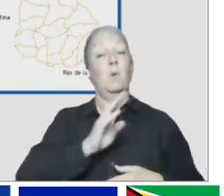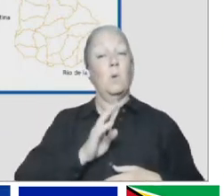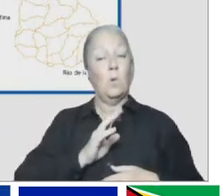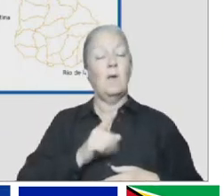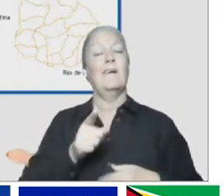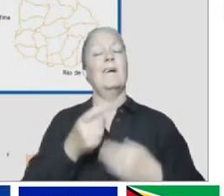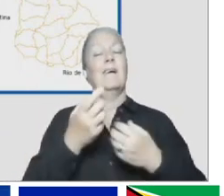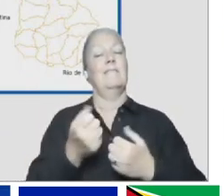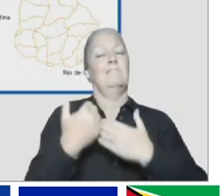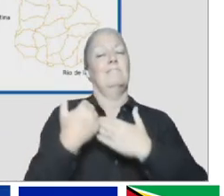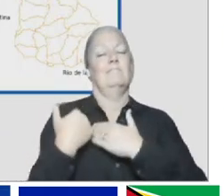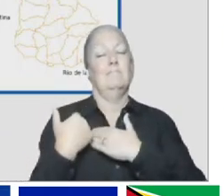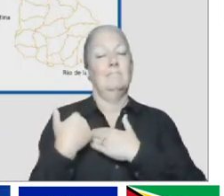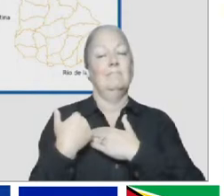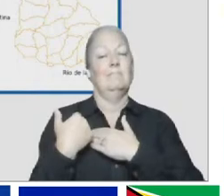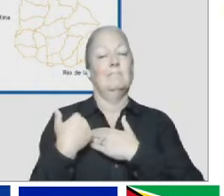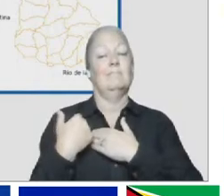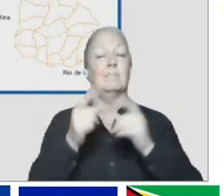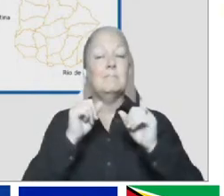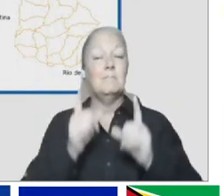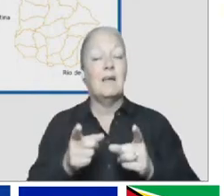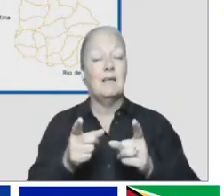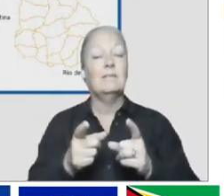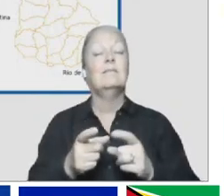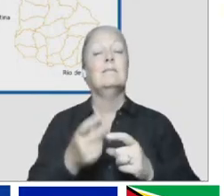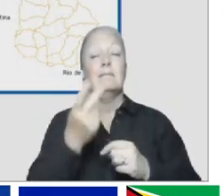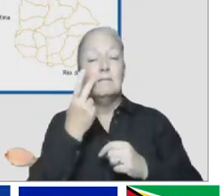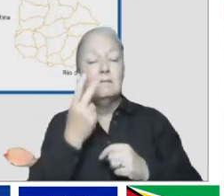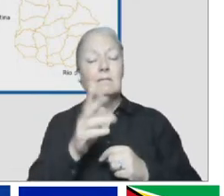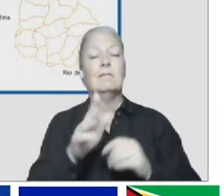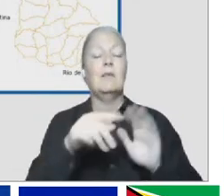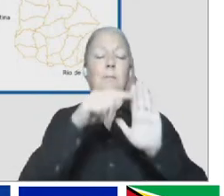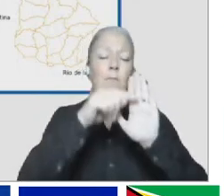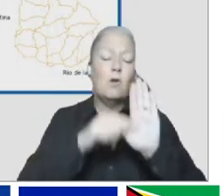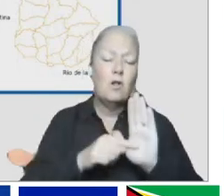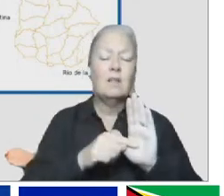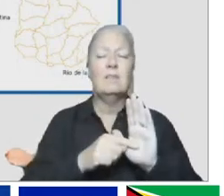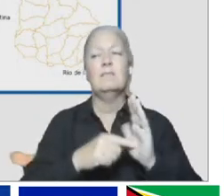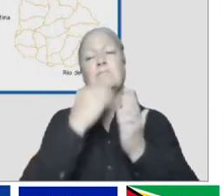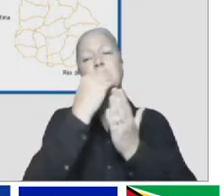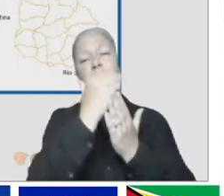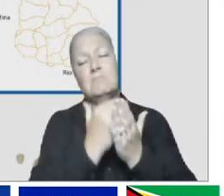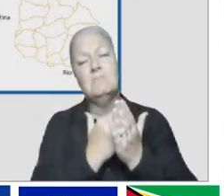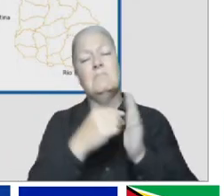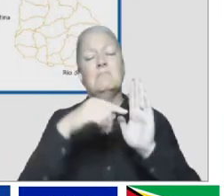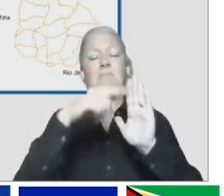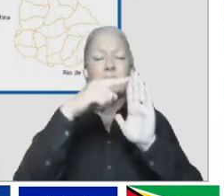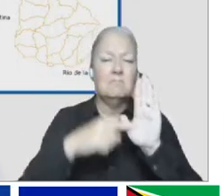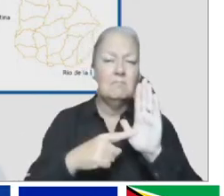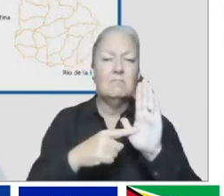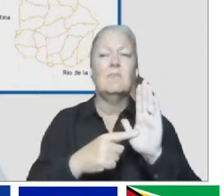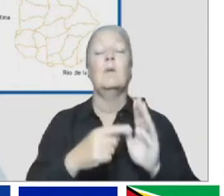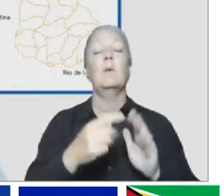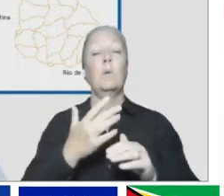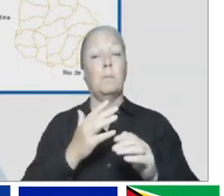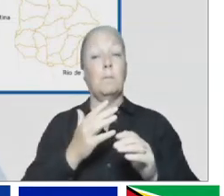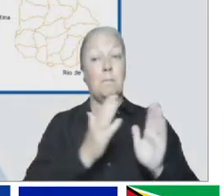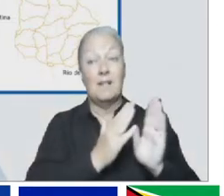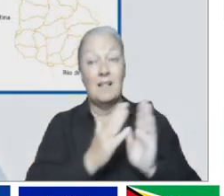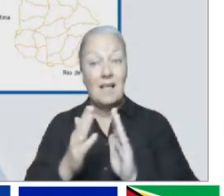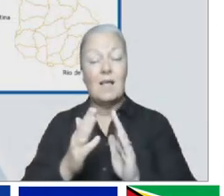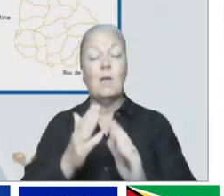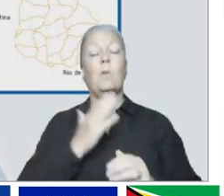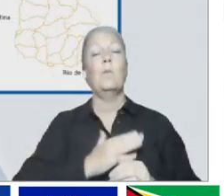the policies, strategies, standards, protocols, national plans to minimize risk and manage emergency